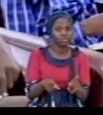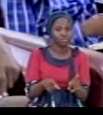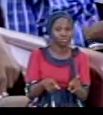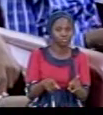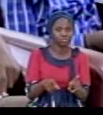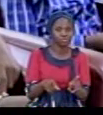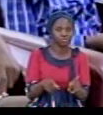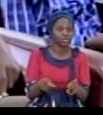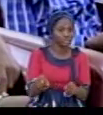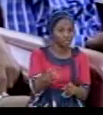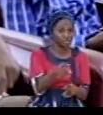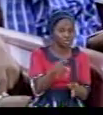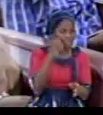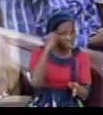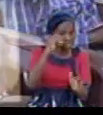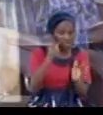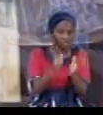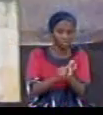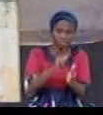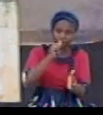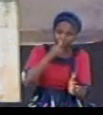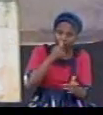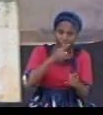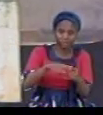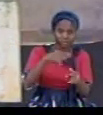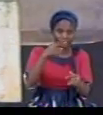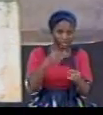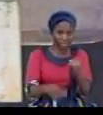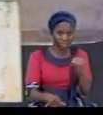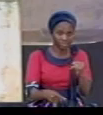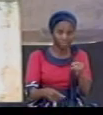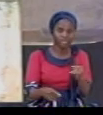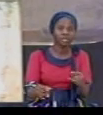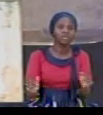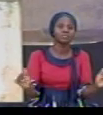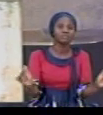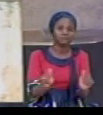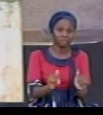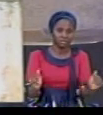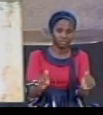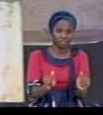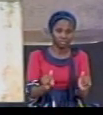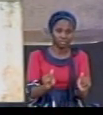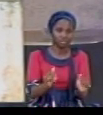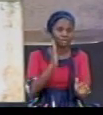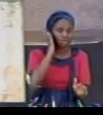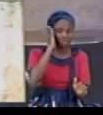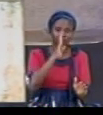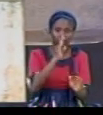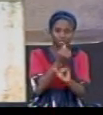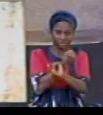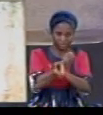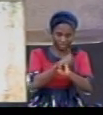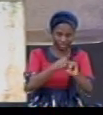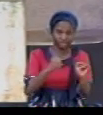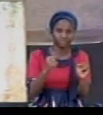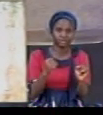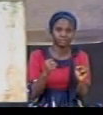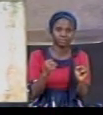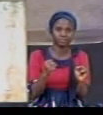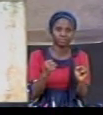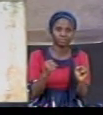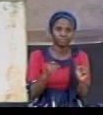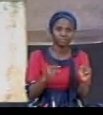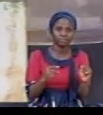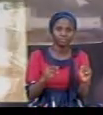that endureth to the end, the same shall be saved. I